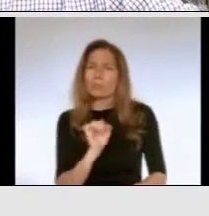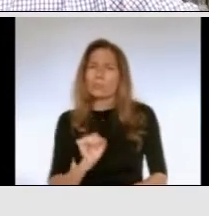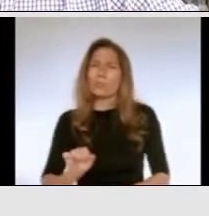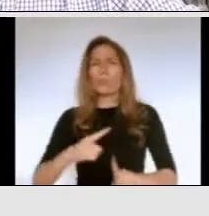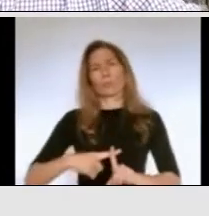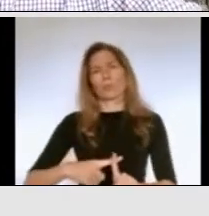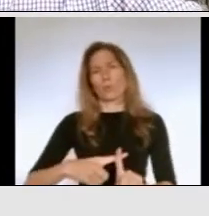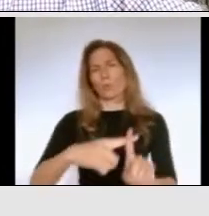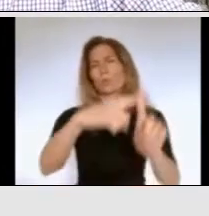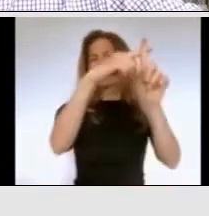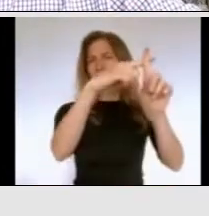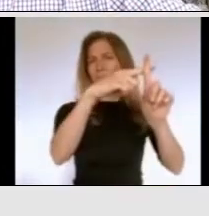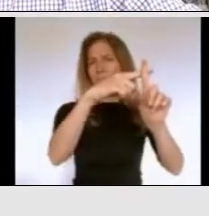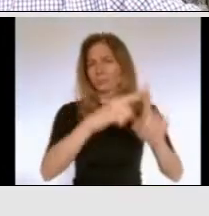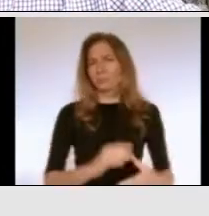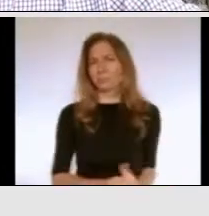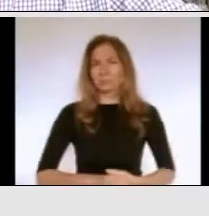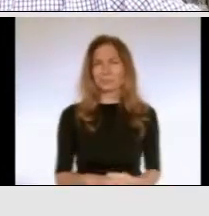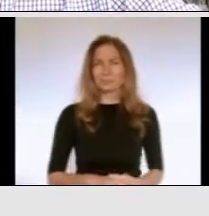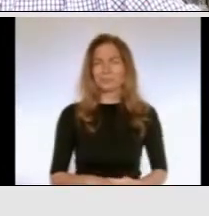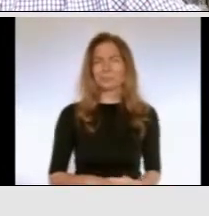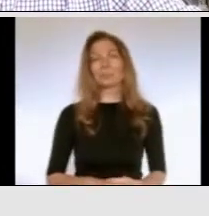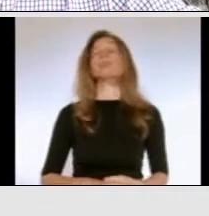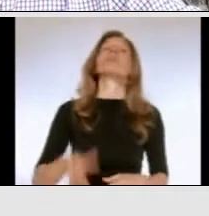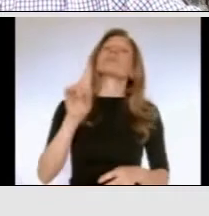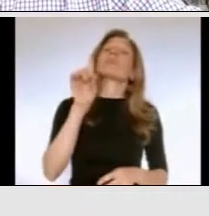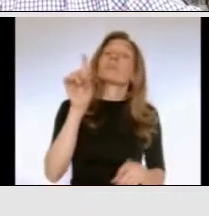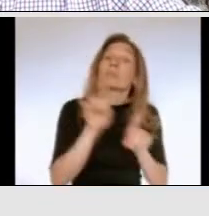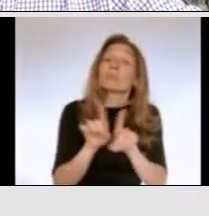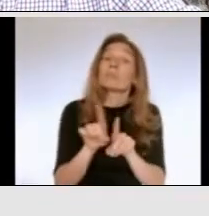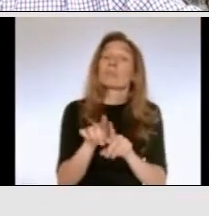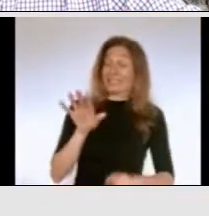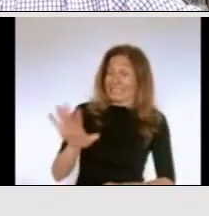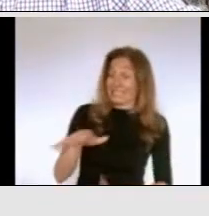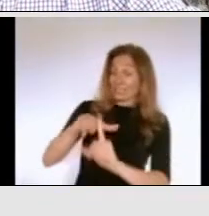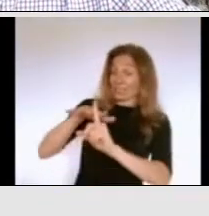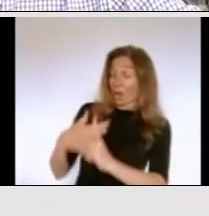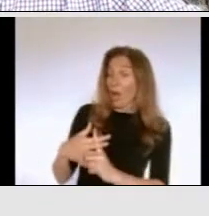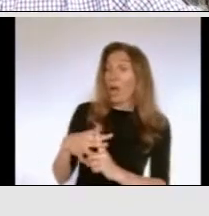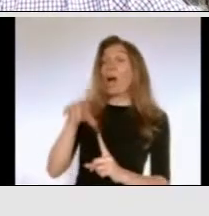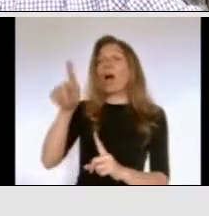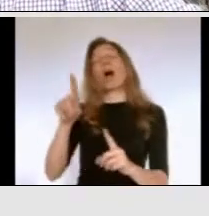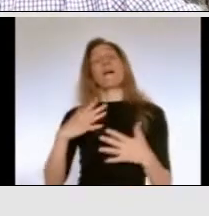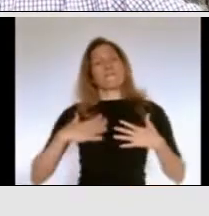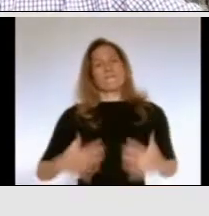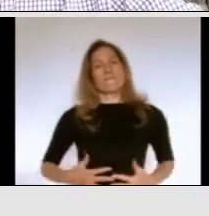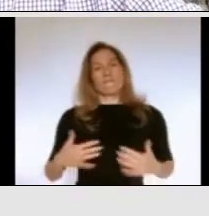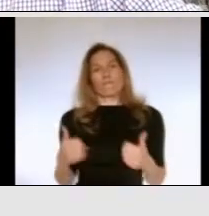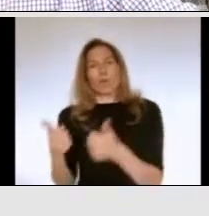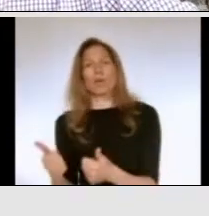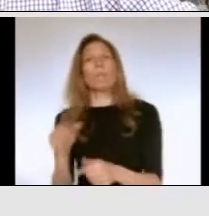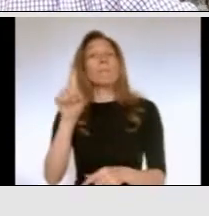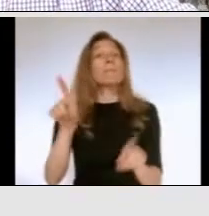context and making sure that within their context that we can have age-friendly physical and